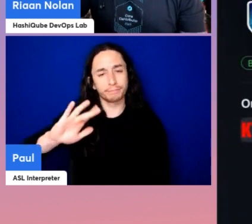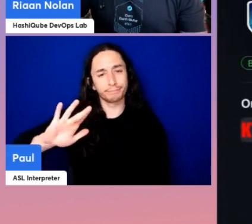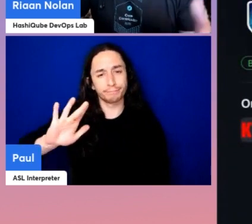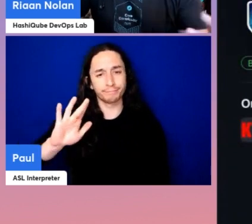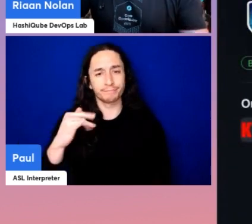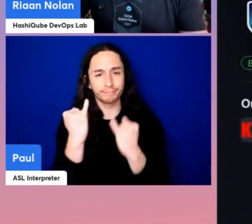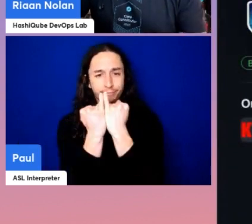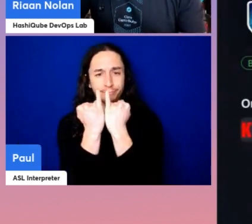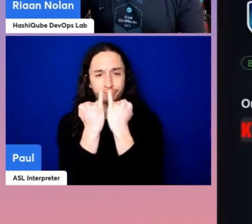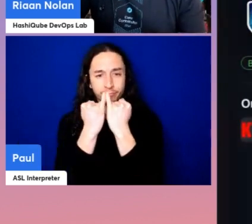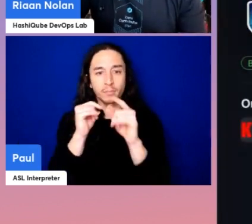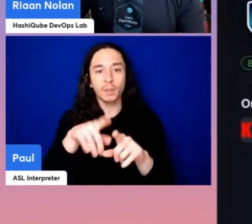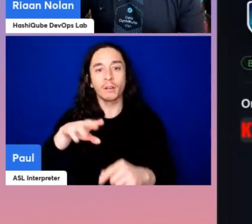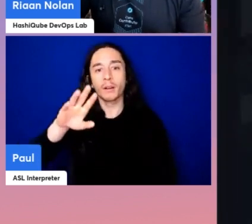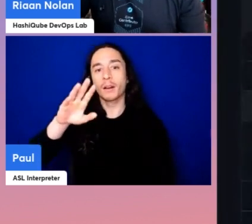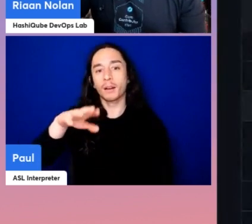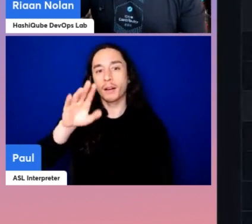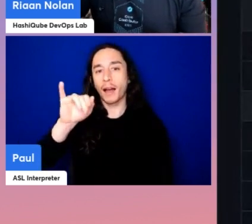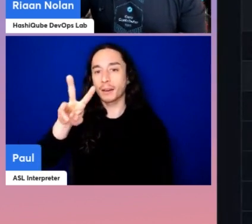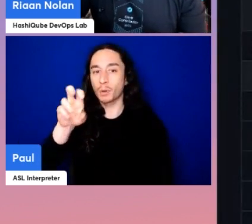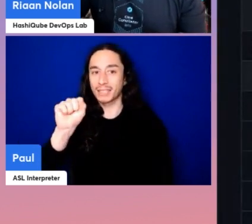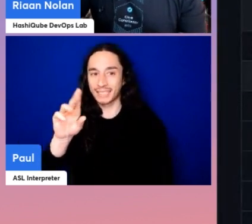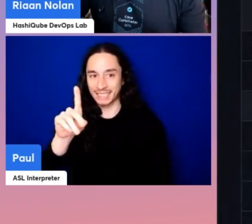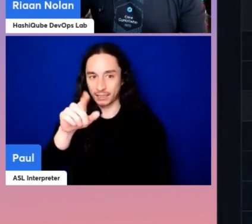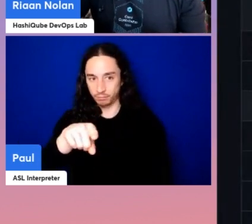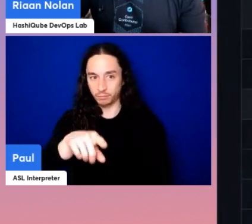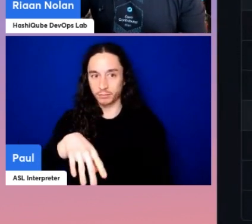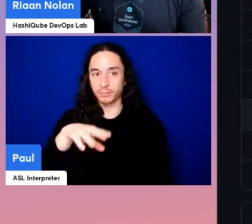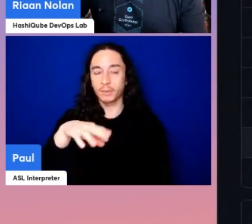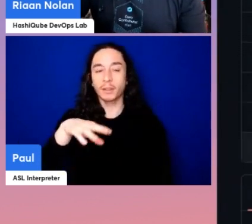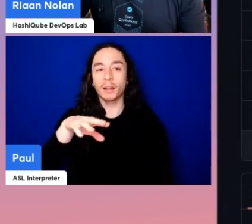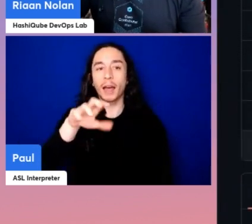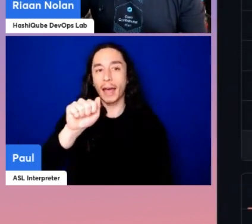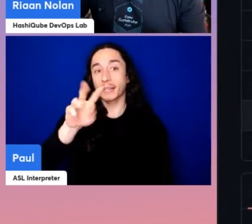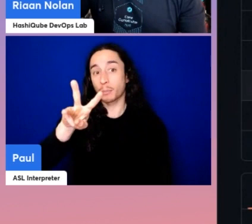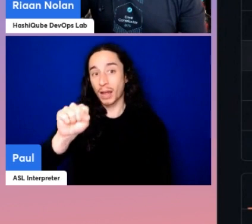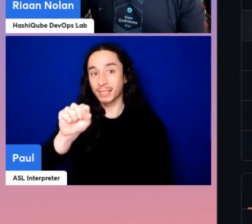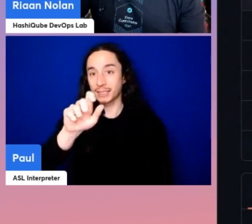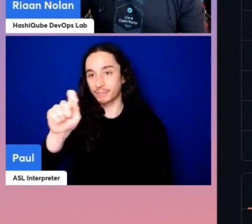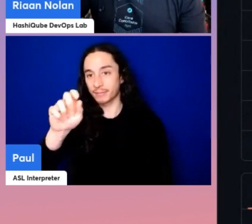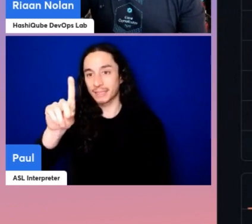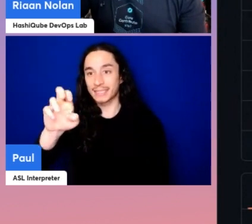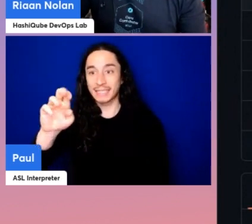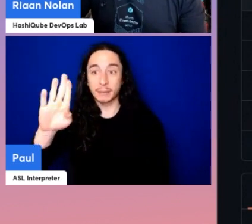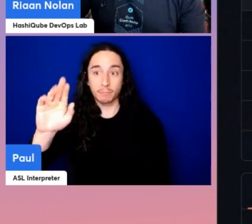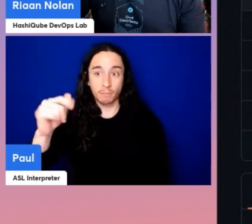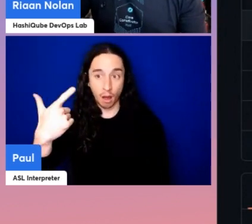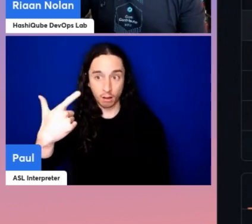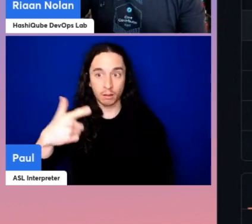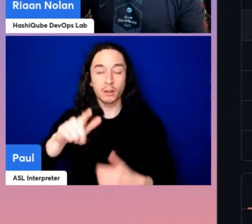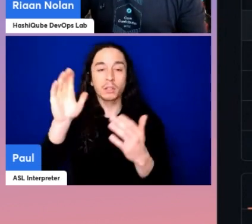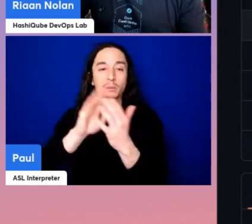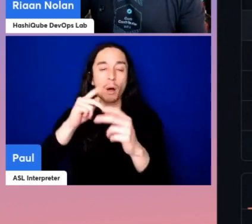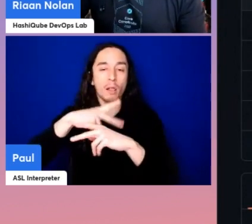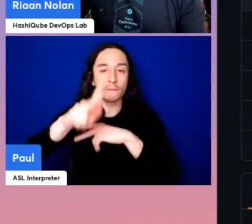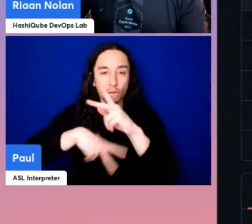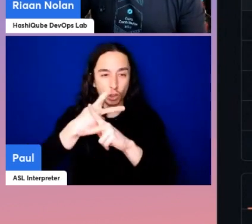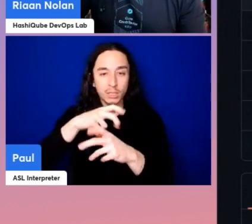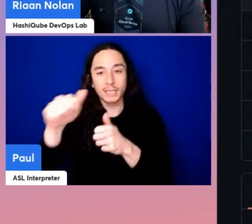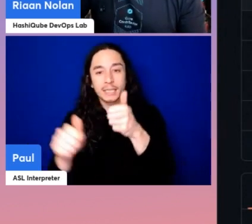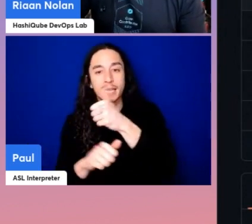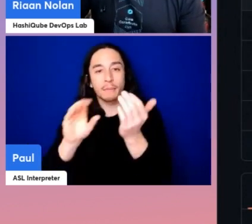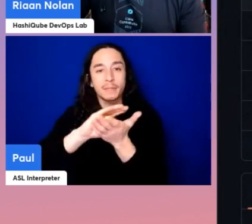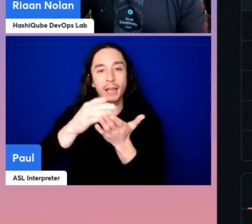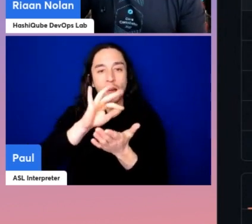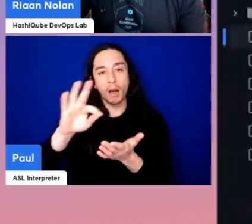Let's use this AWS debug. So this AWS debug has just a small version subset of files, right?